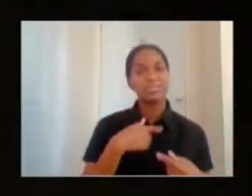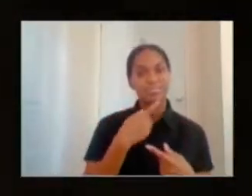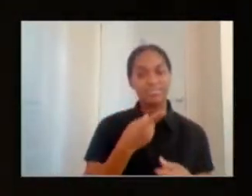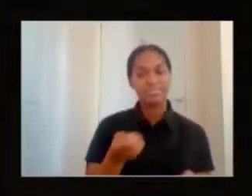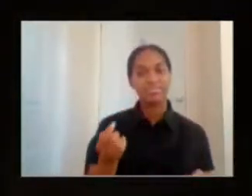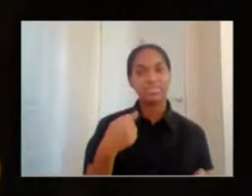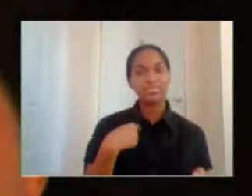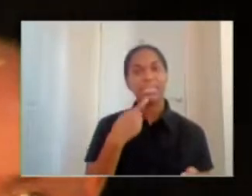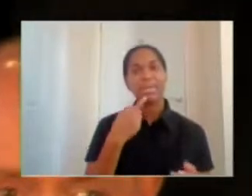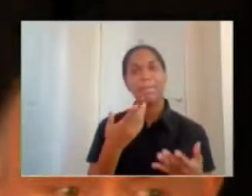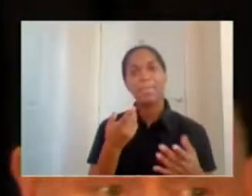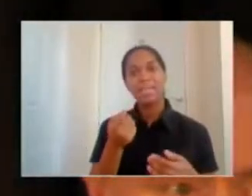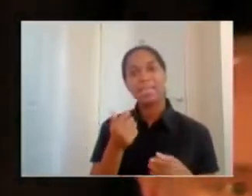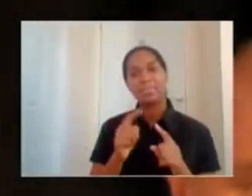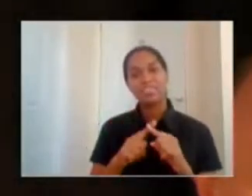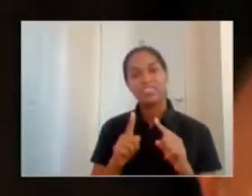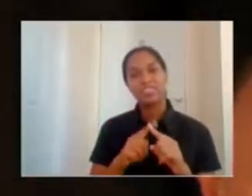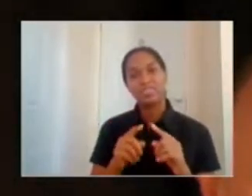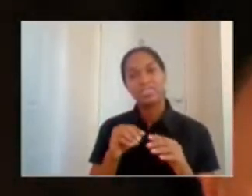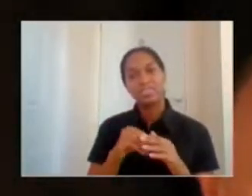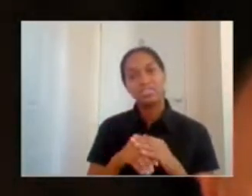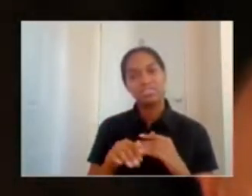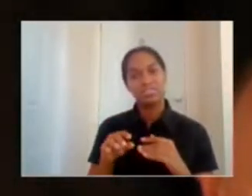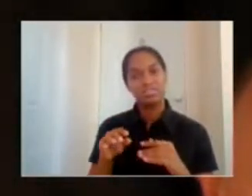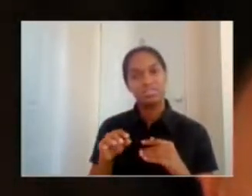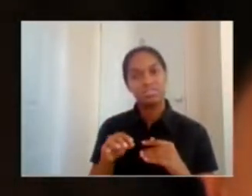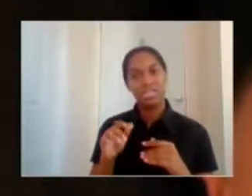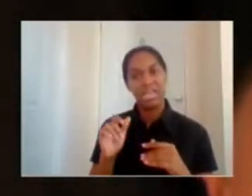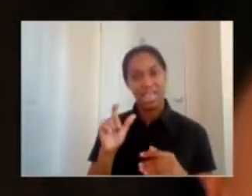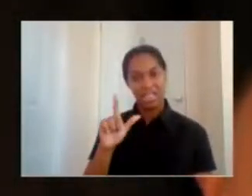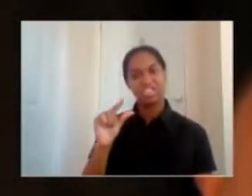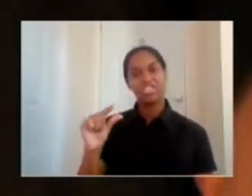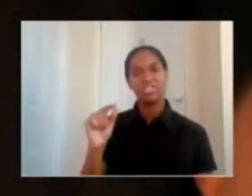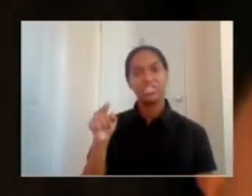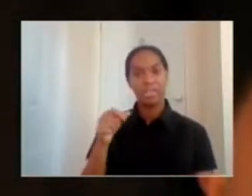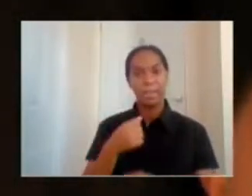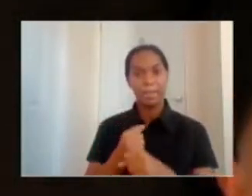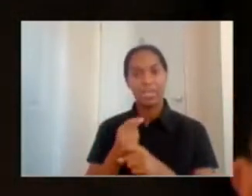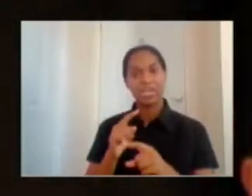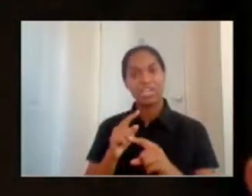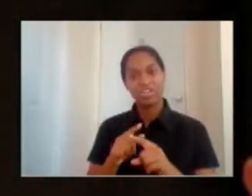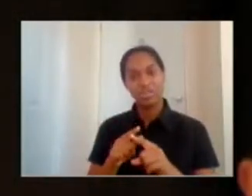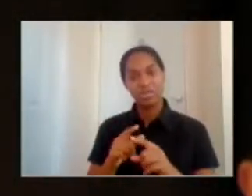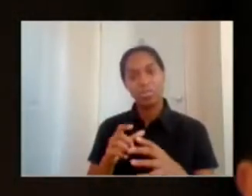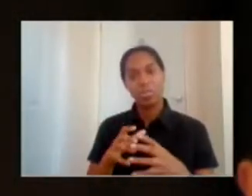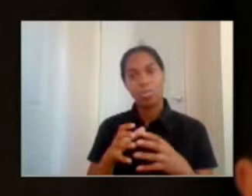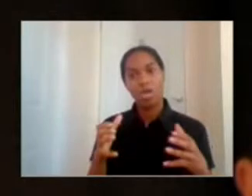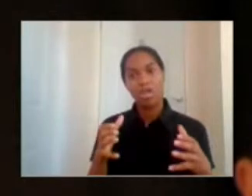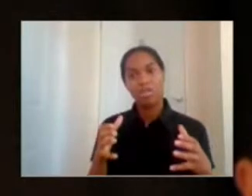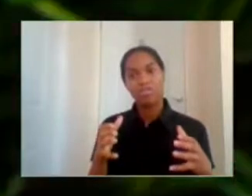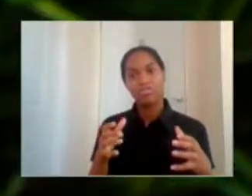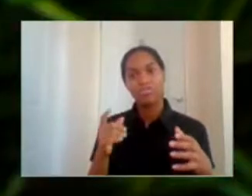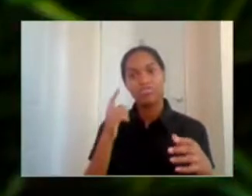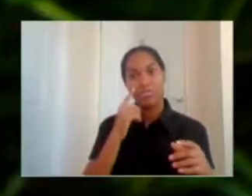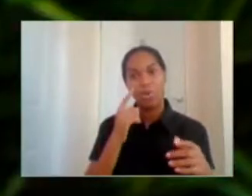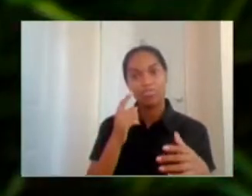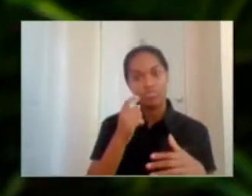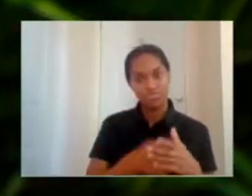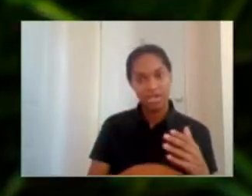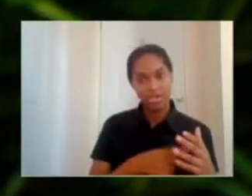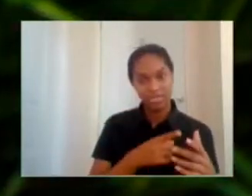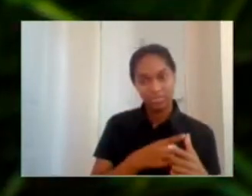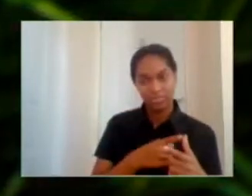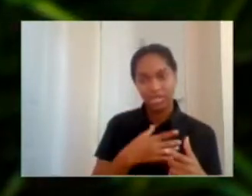bit differently in LG's case is that even though they do make a wider range of price points and sets